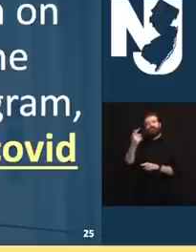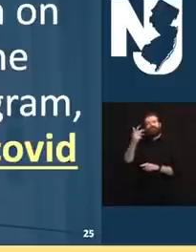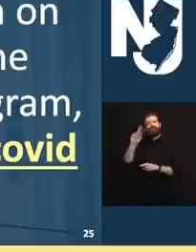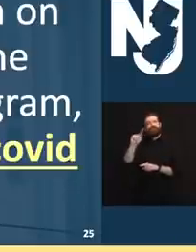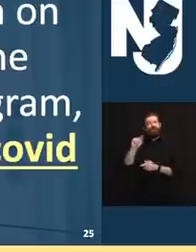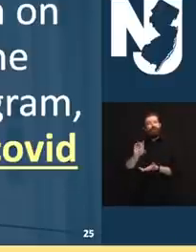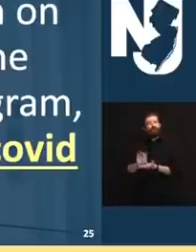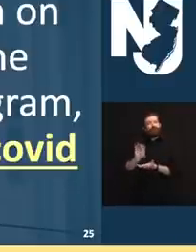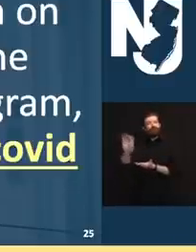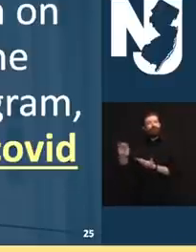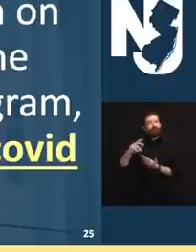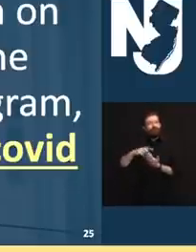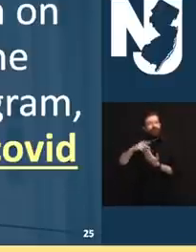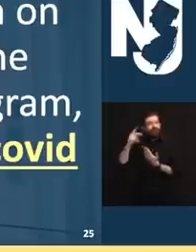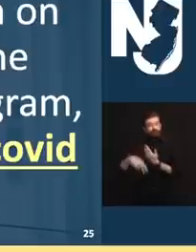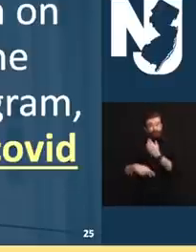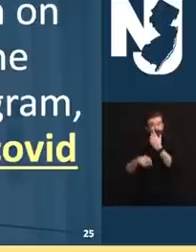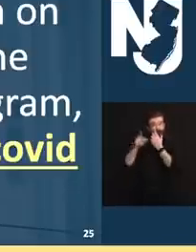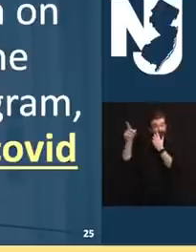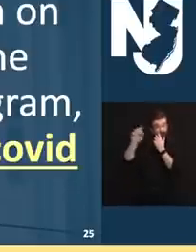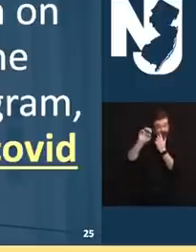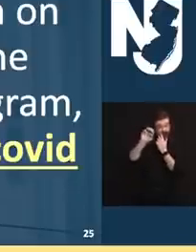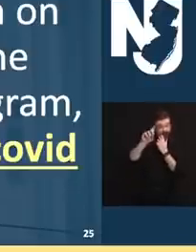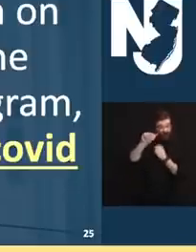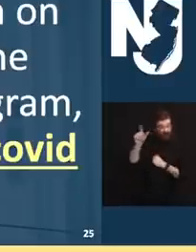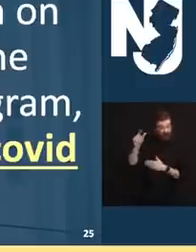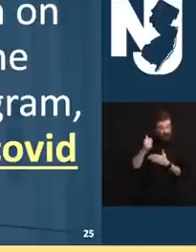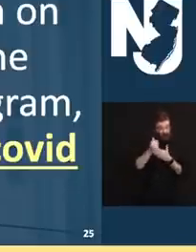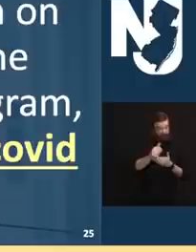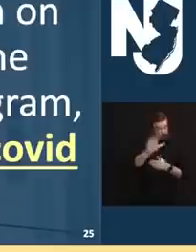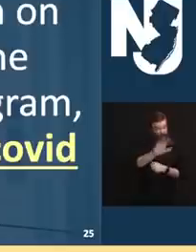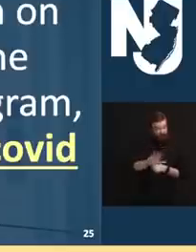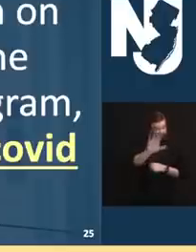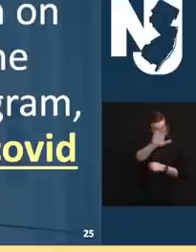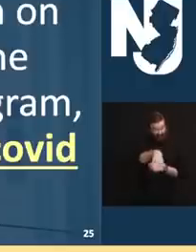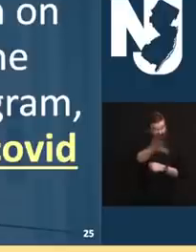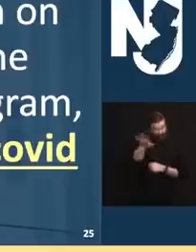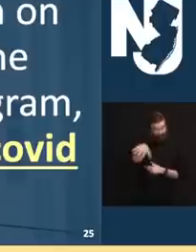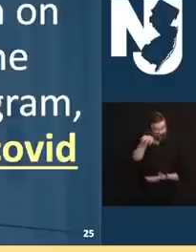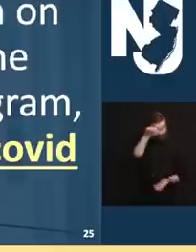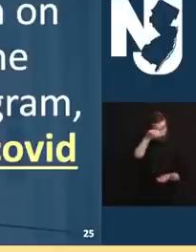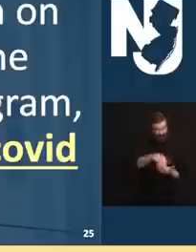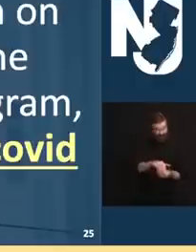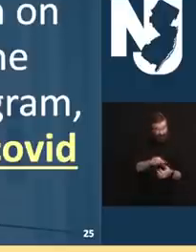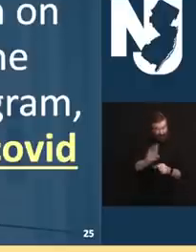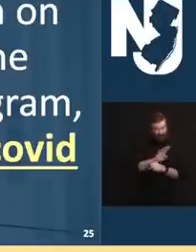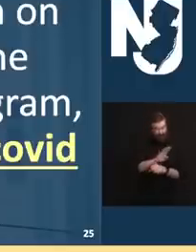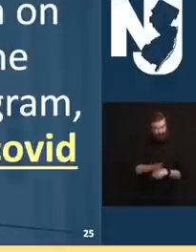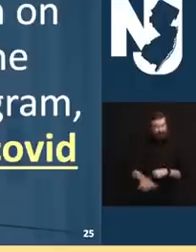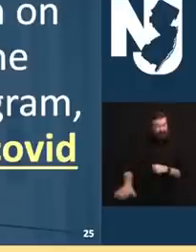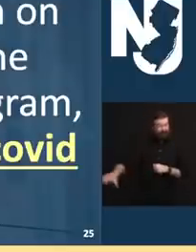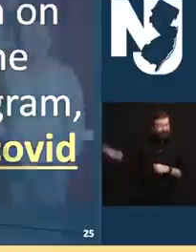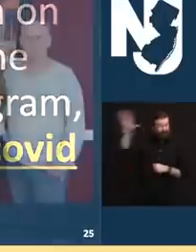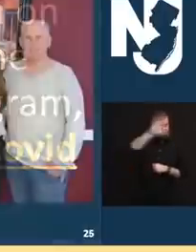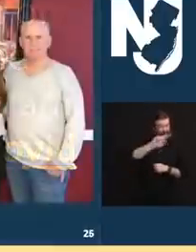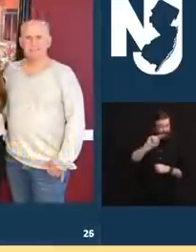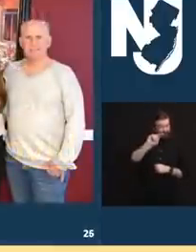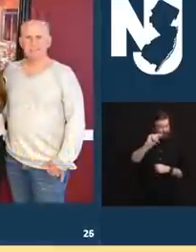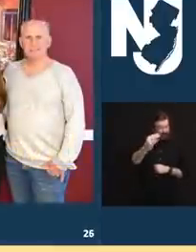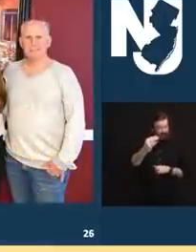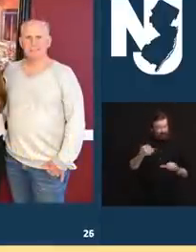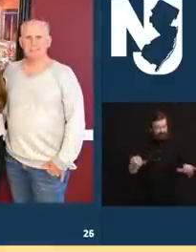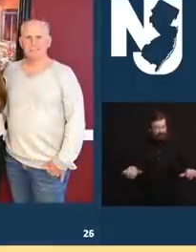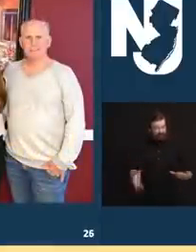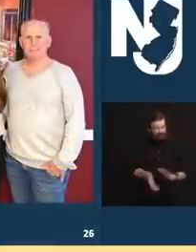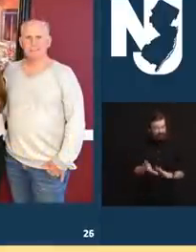nearly 55,000 New Jersey businesses stay strong through the pandemic. One of those